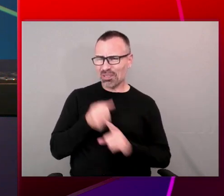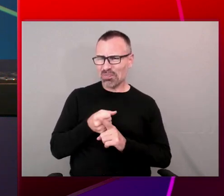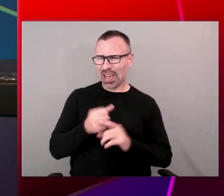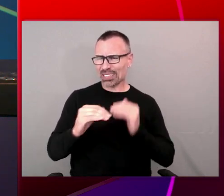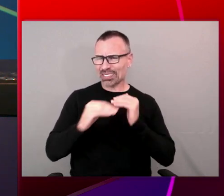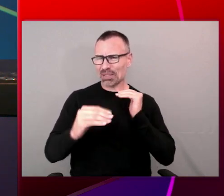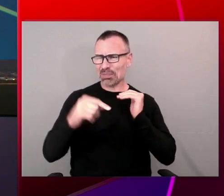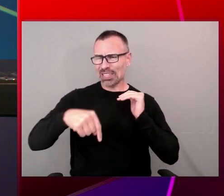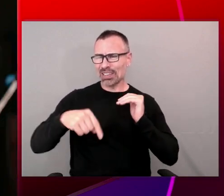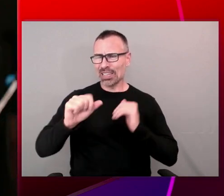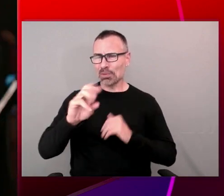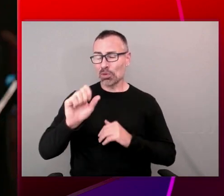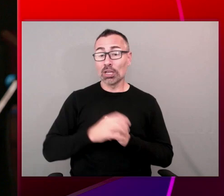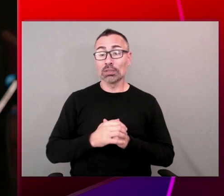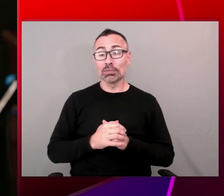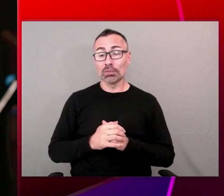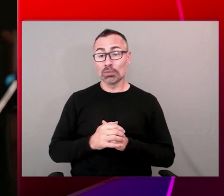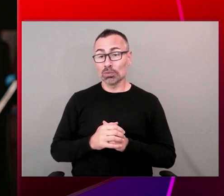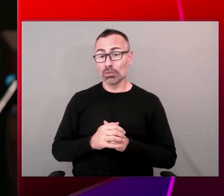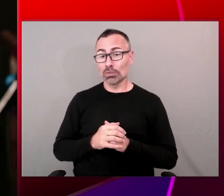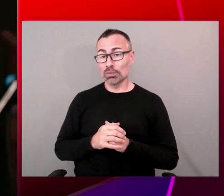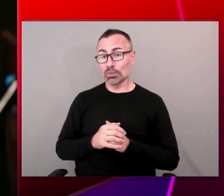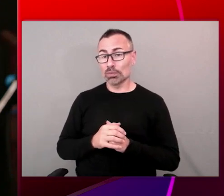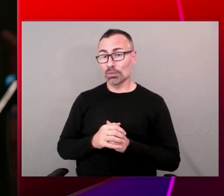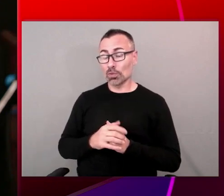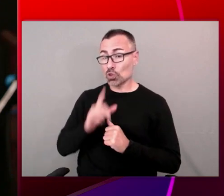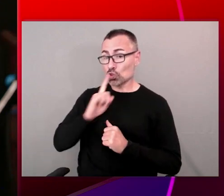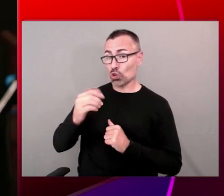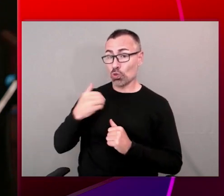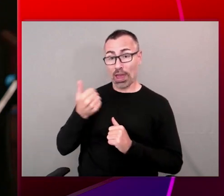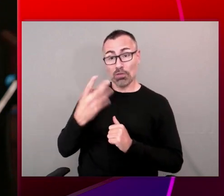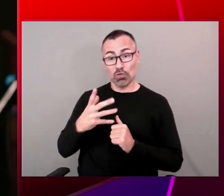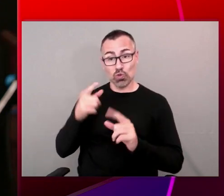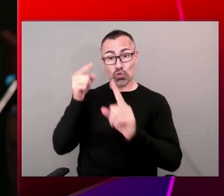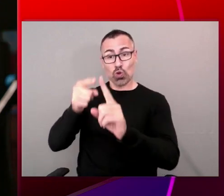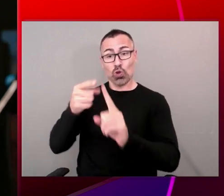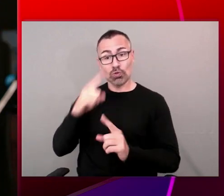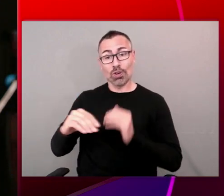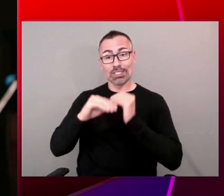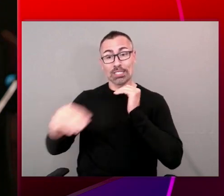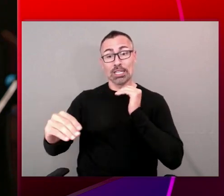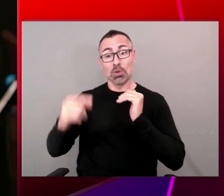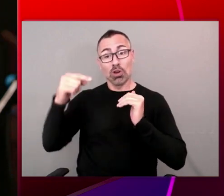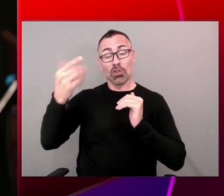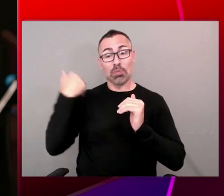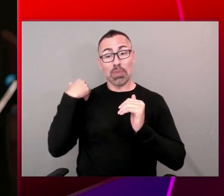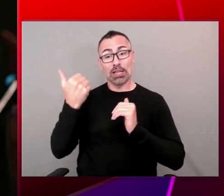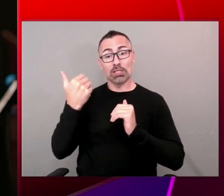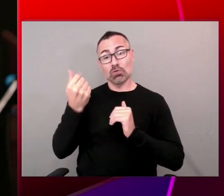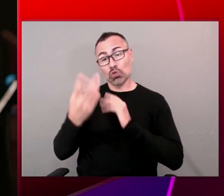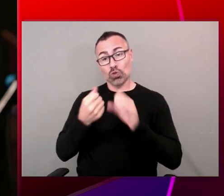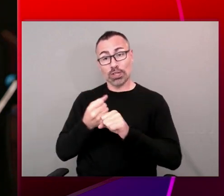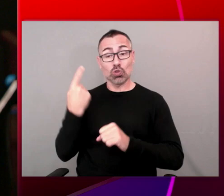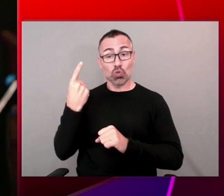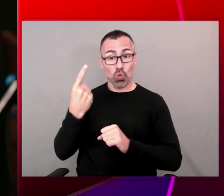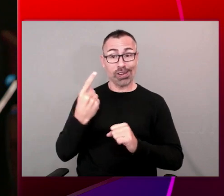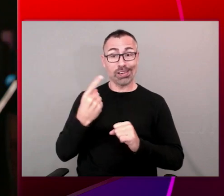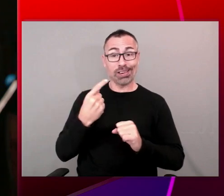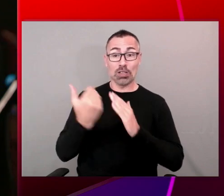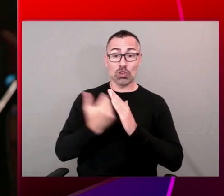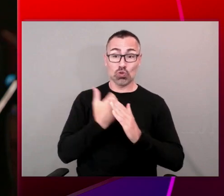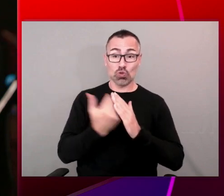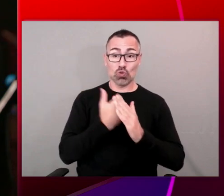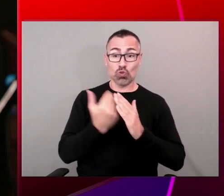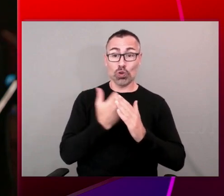had a couple sustainability goals at AWS for the past few years. One is around renewable energy and operating 100%